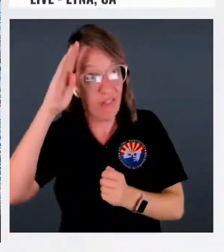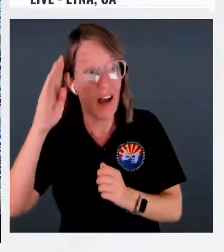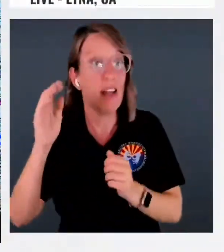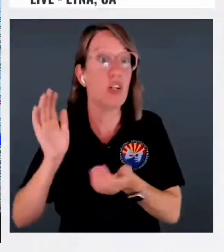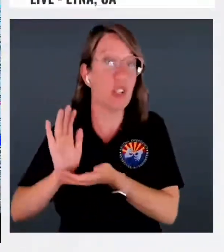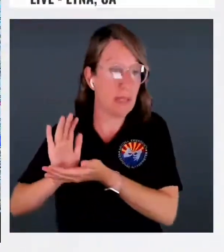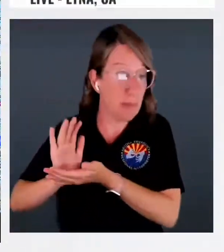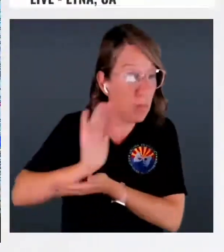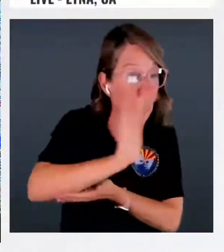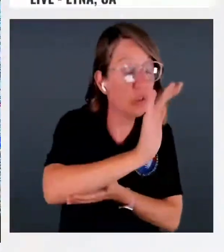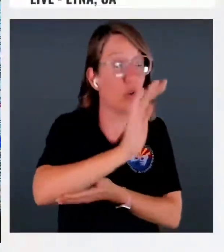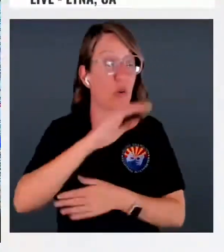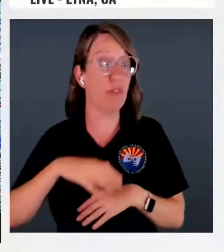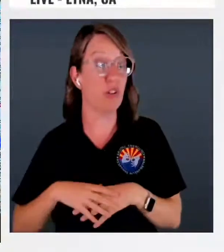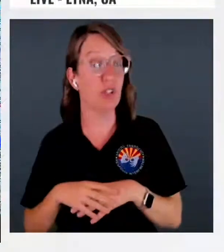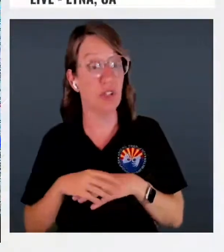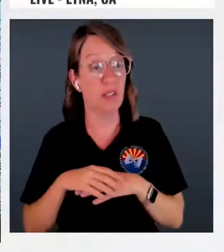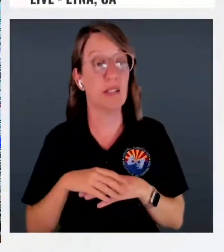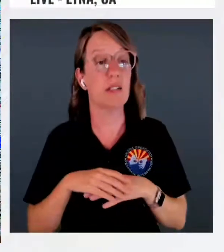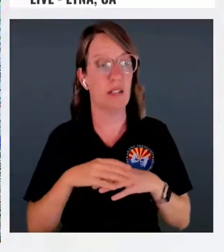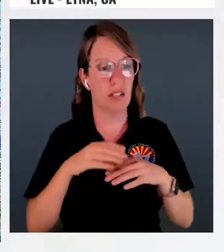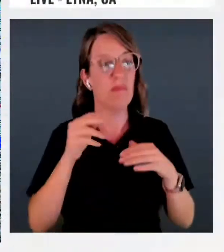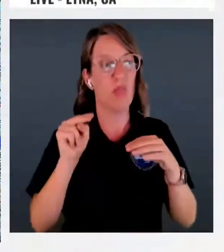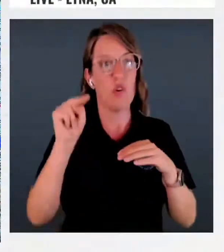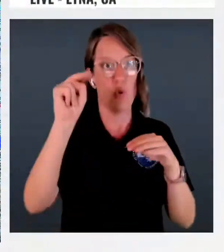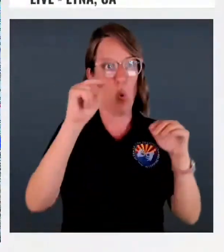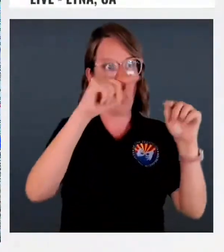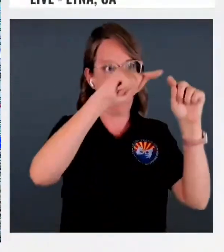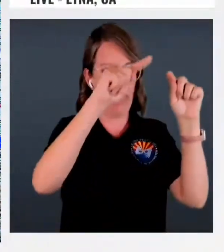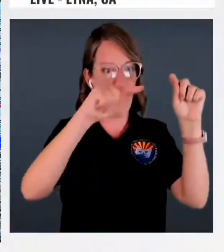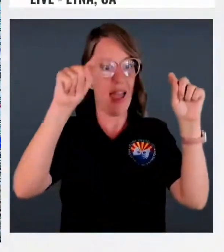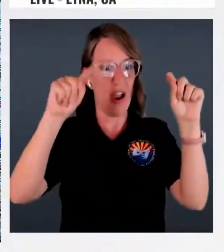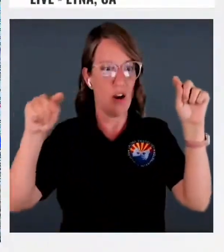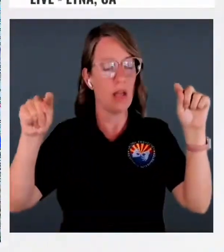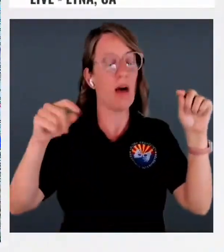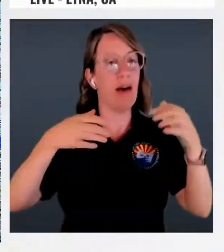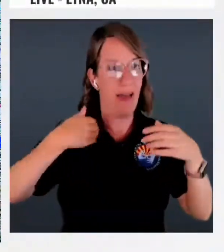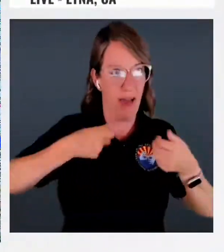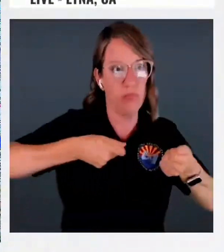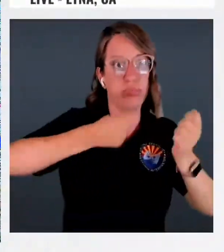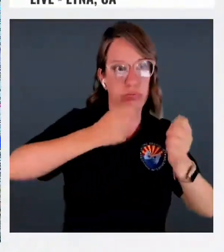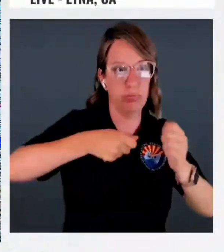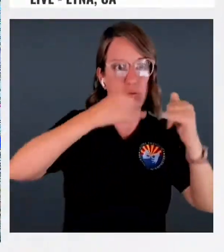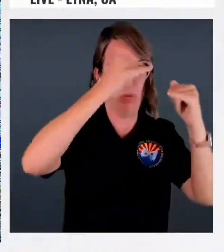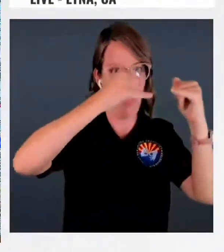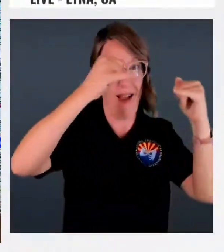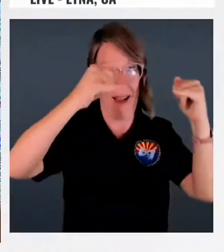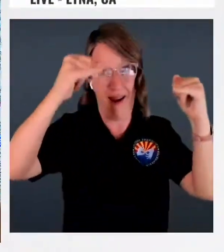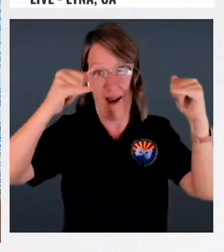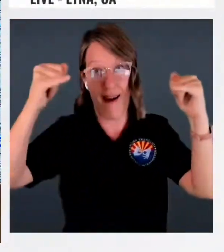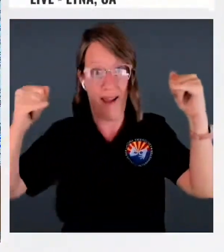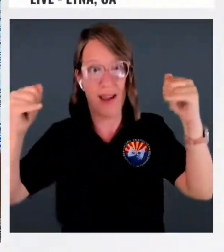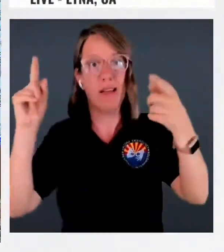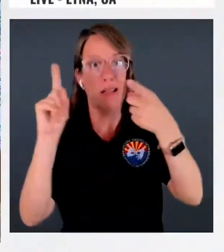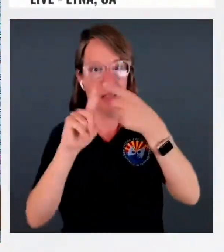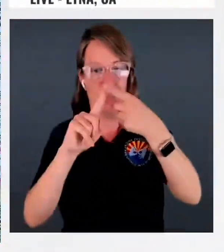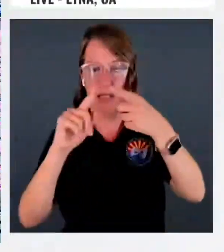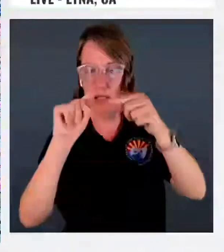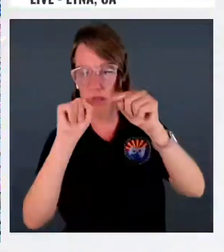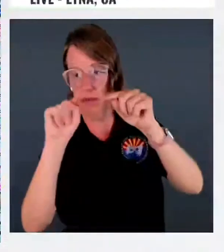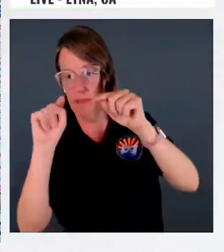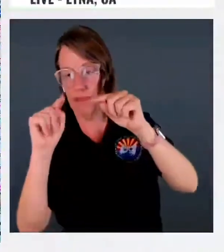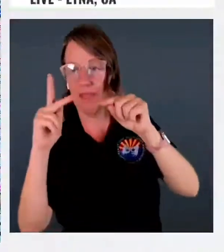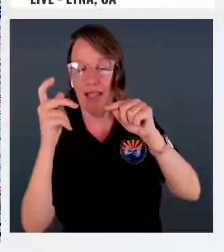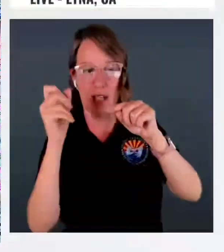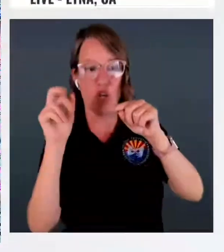secure most of this edge up in here and also bringing it back down into Kidder Creek there. Moving down further down into